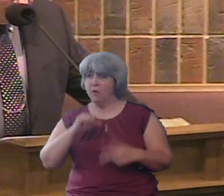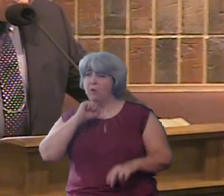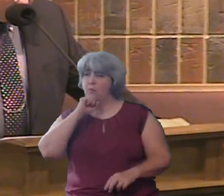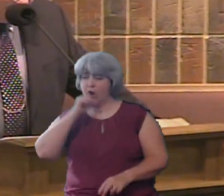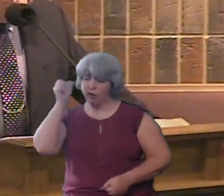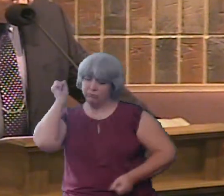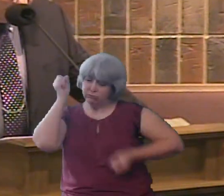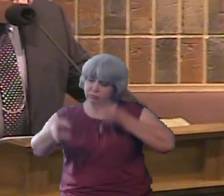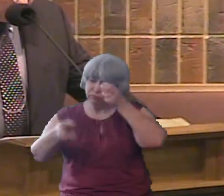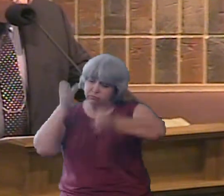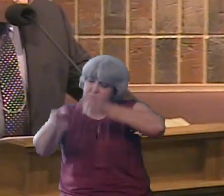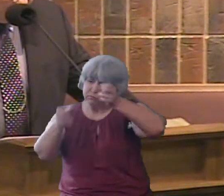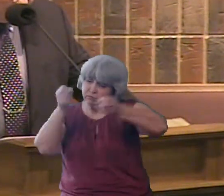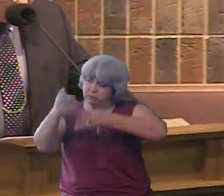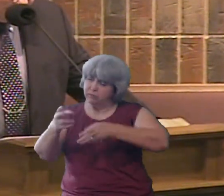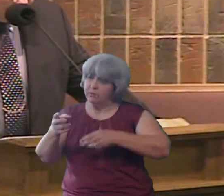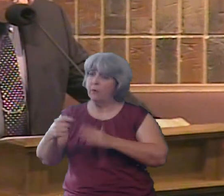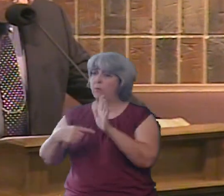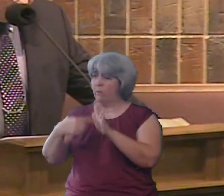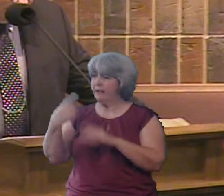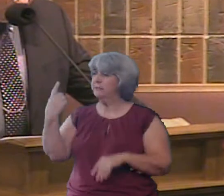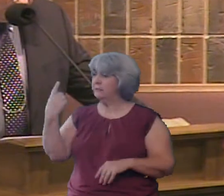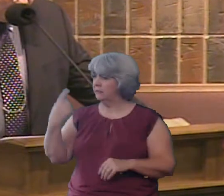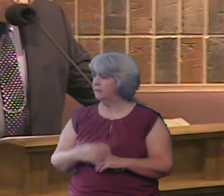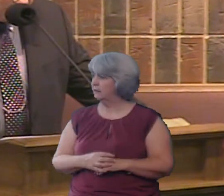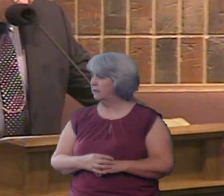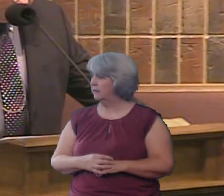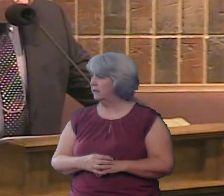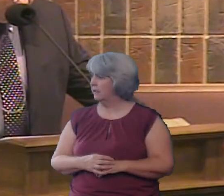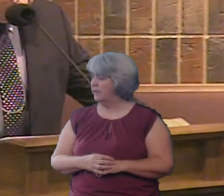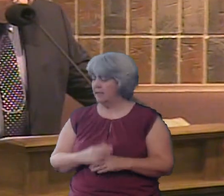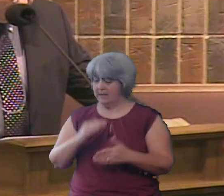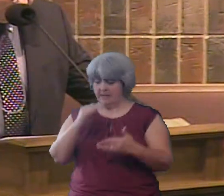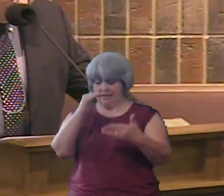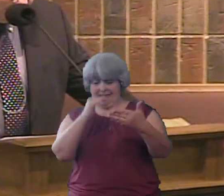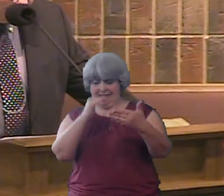This last phrase in verse 25 always catches me.